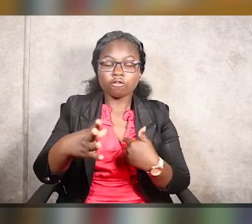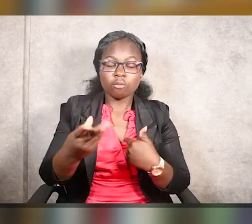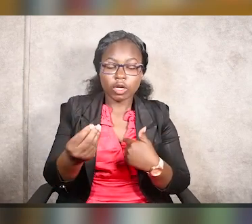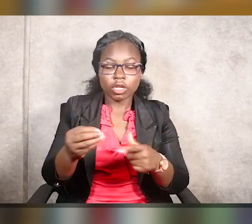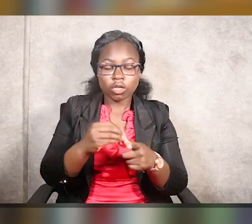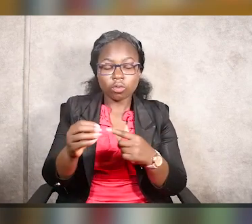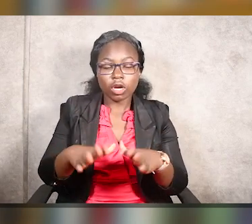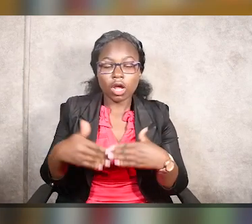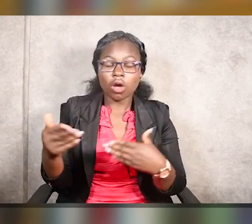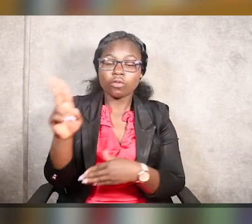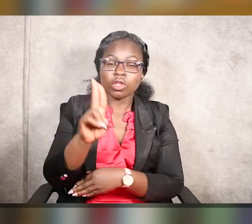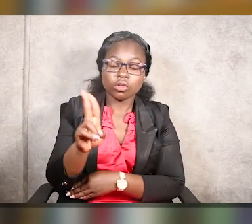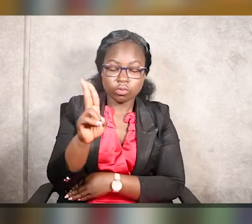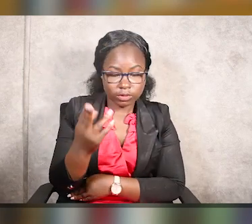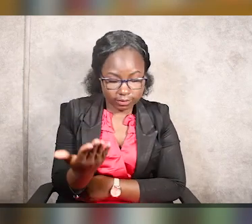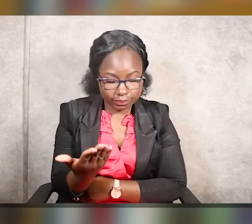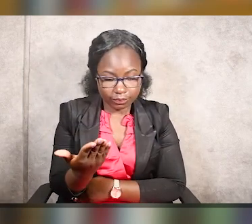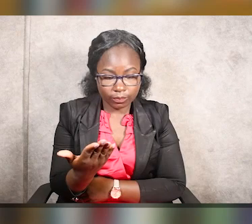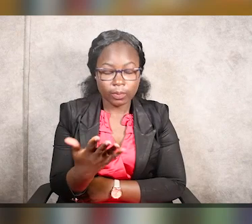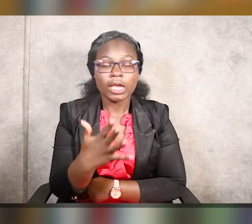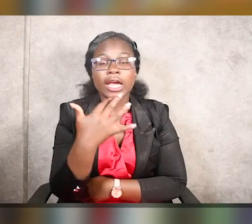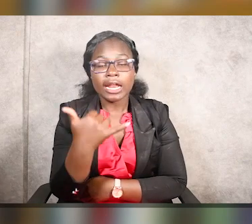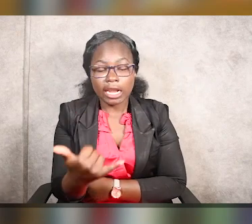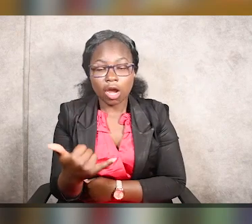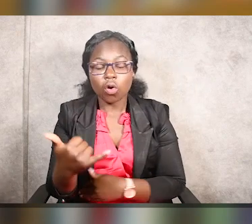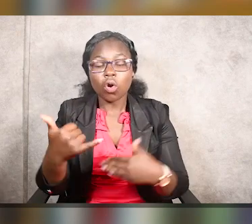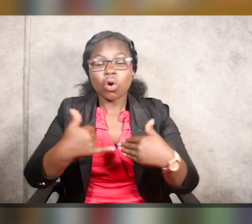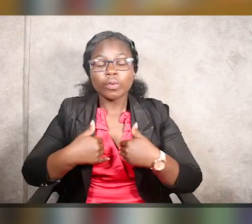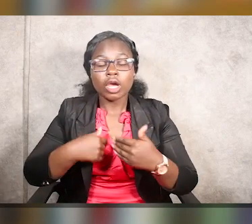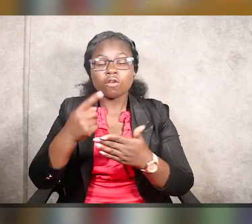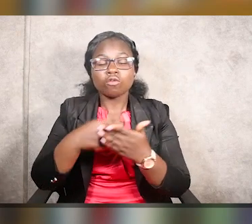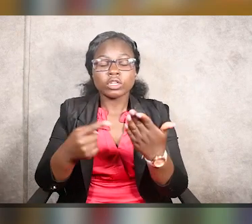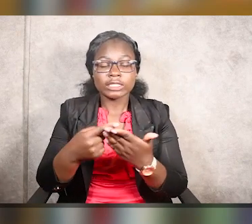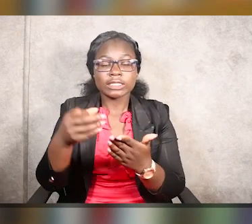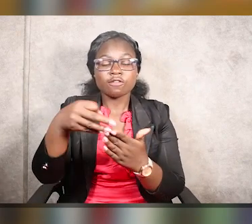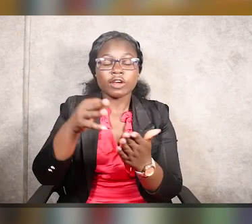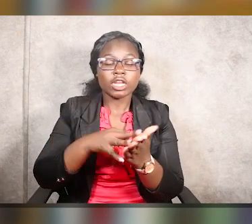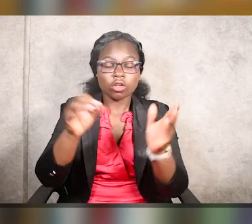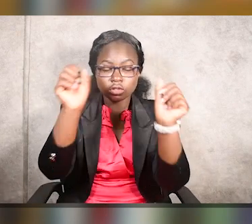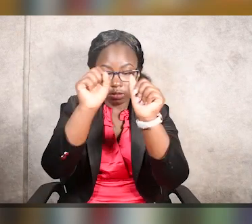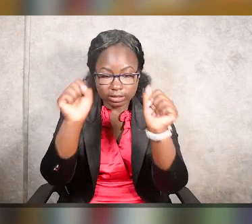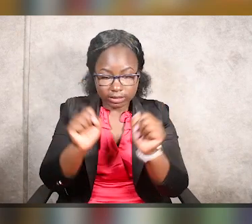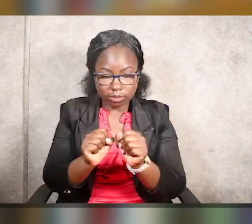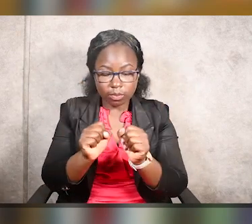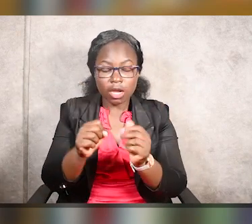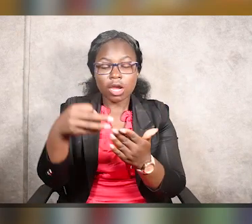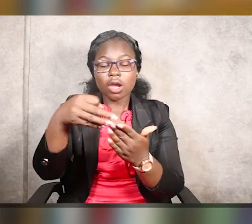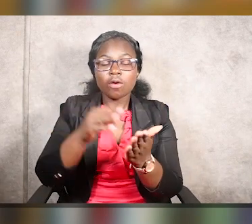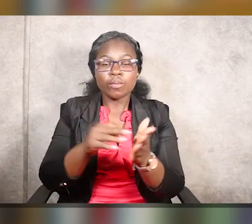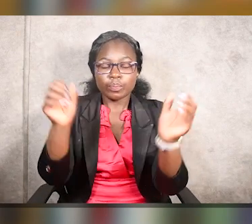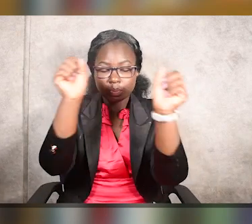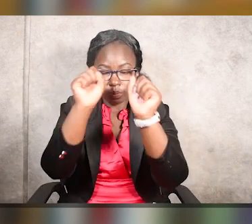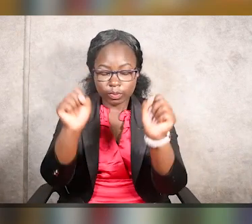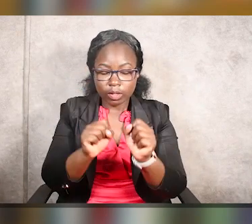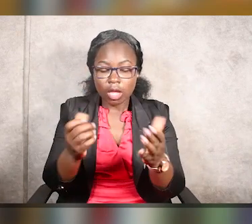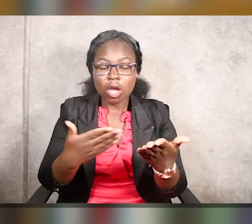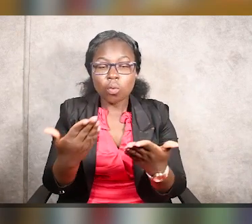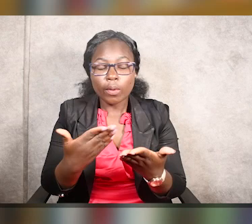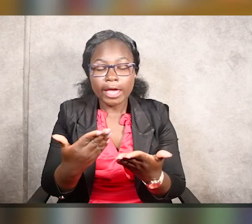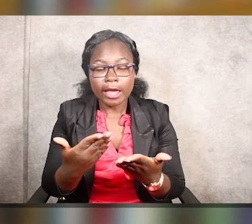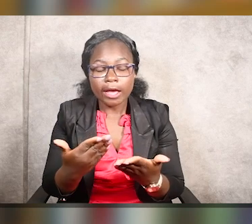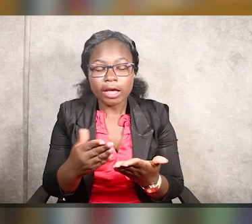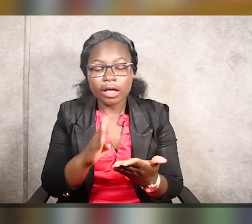it? Now, we have what we call a financial system. A financial system is a platform where